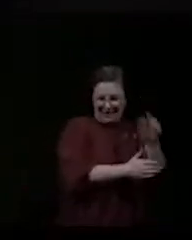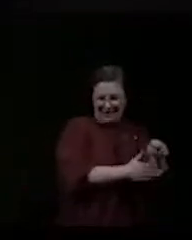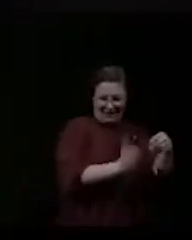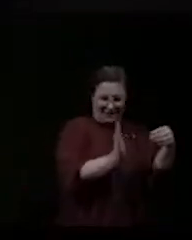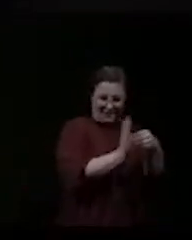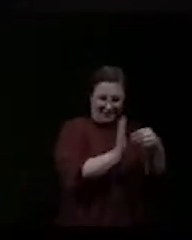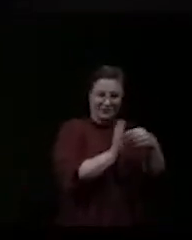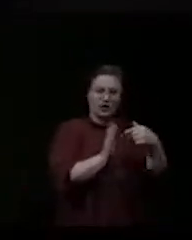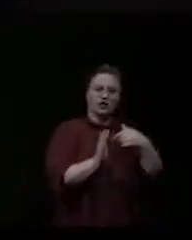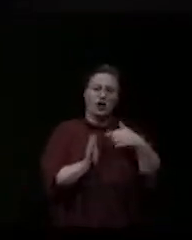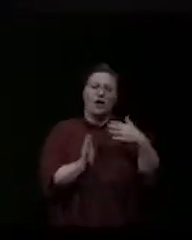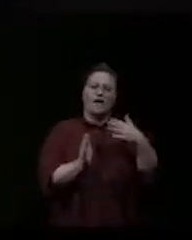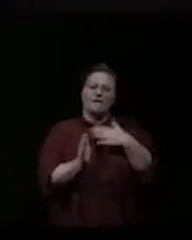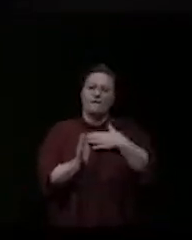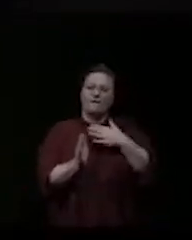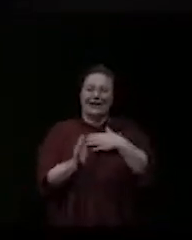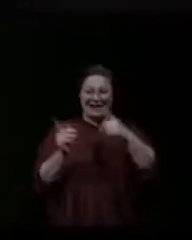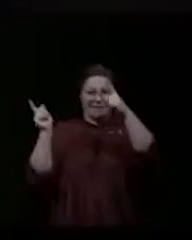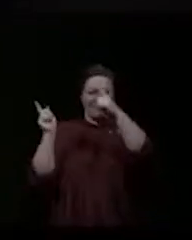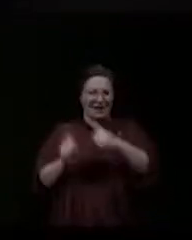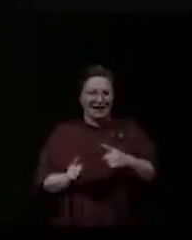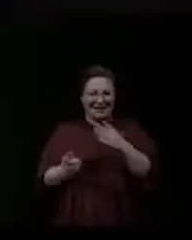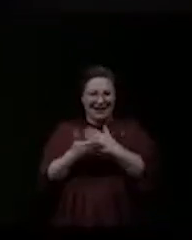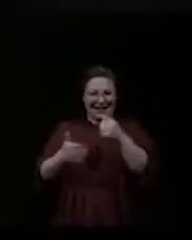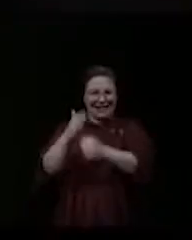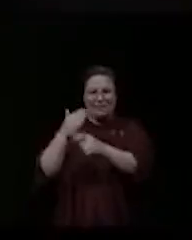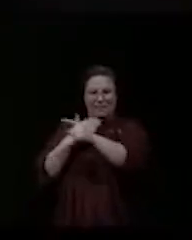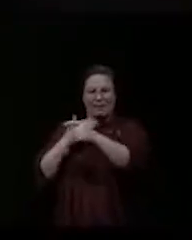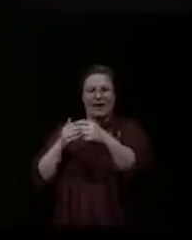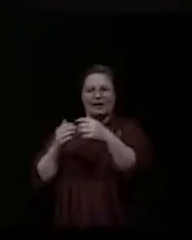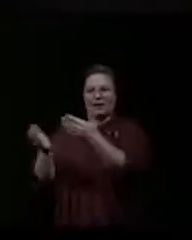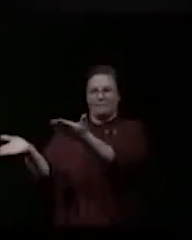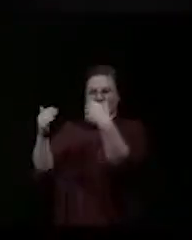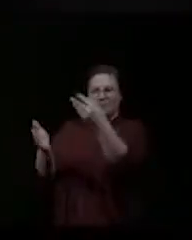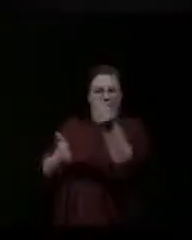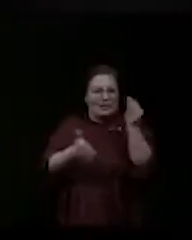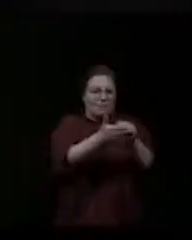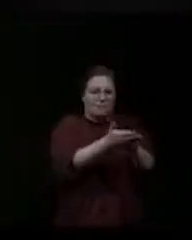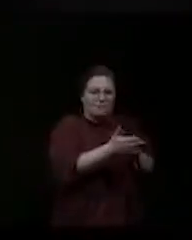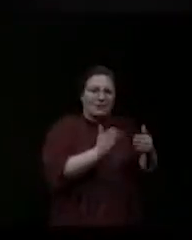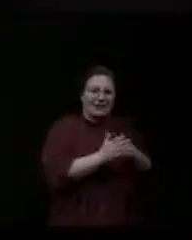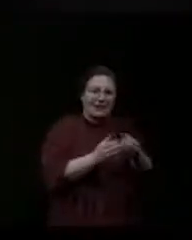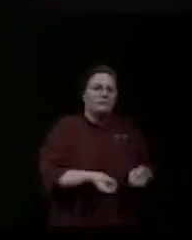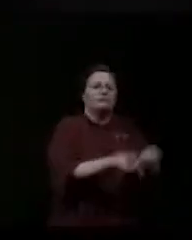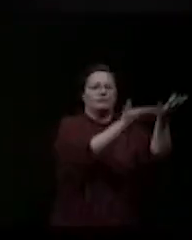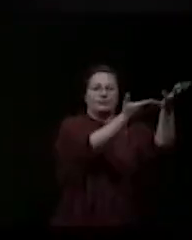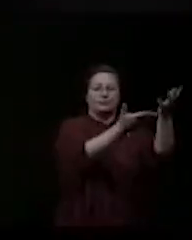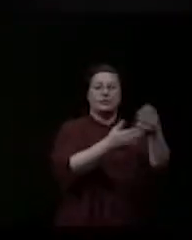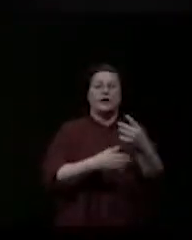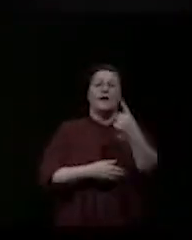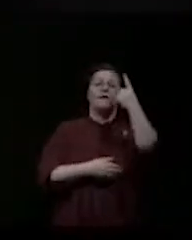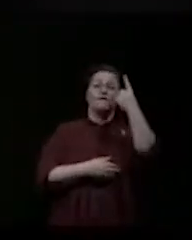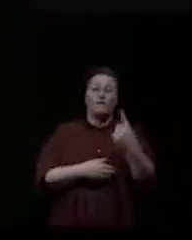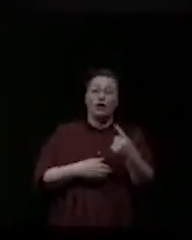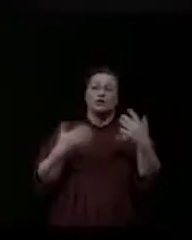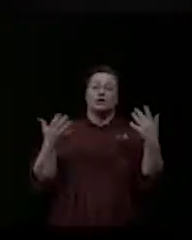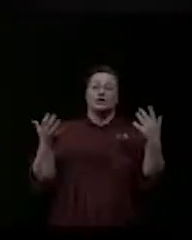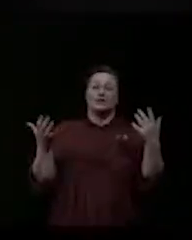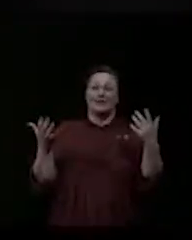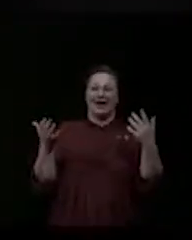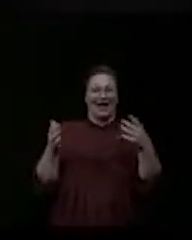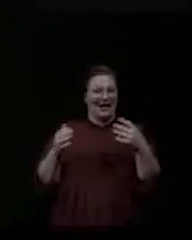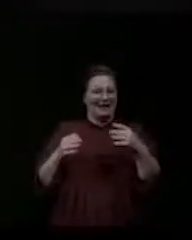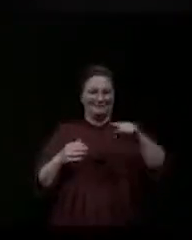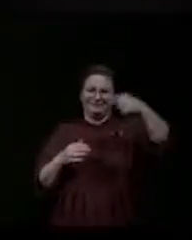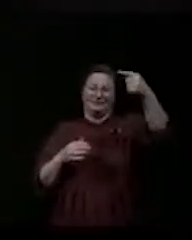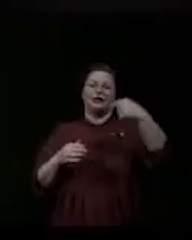the voices of human rights defenders back to the council. And the first part is the motivation and spirit, because I think